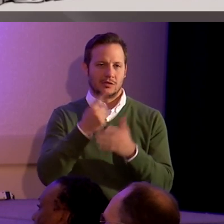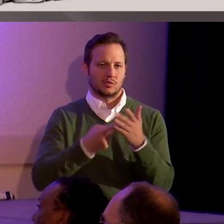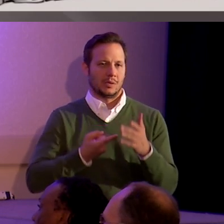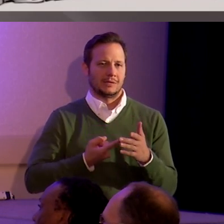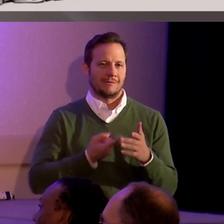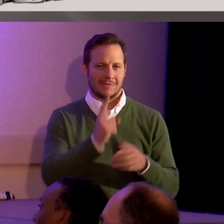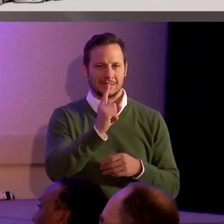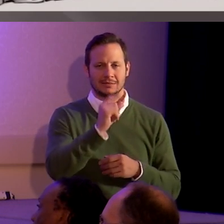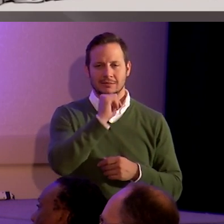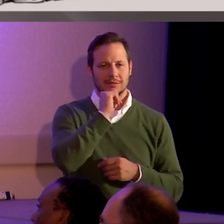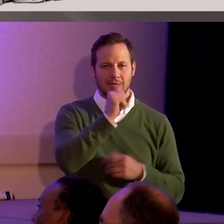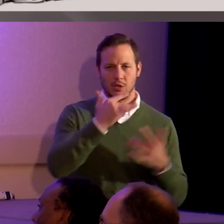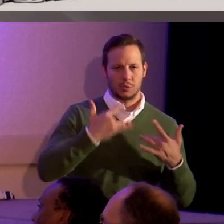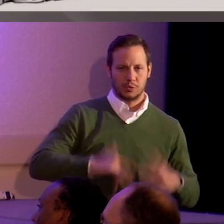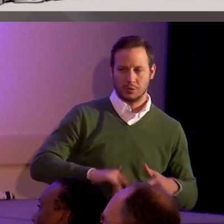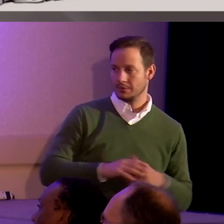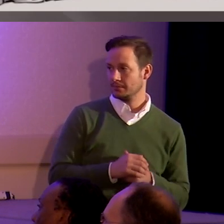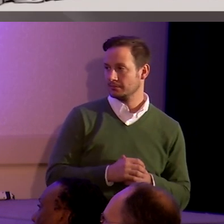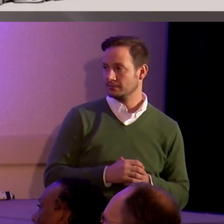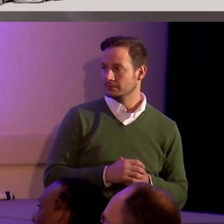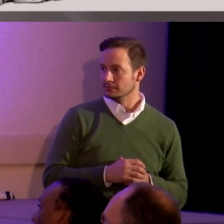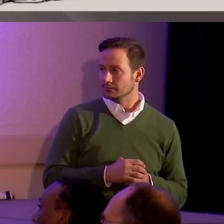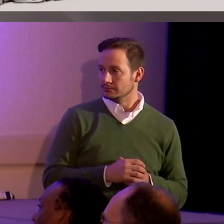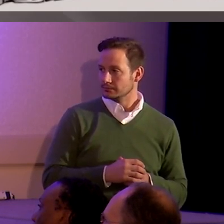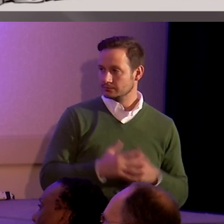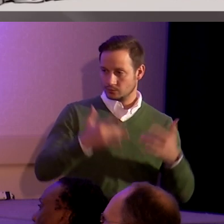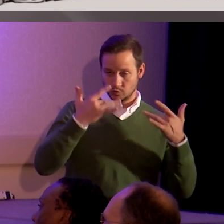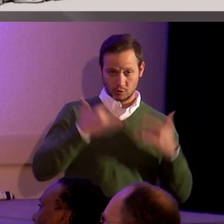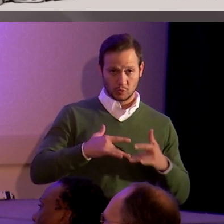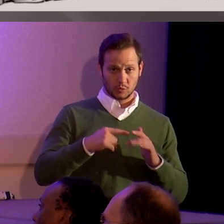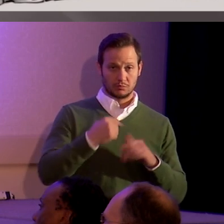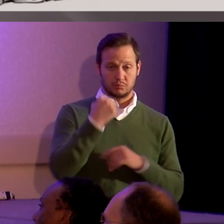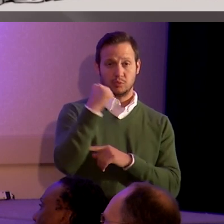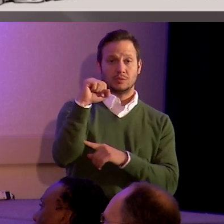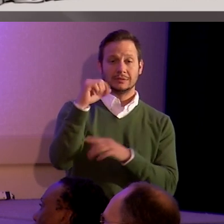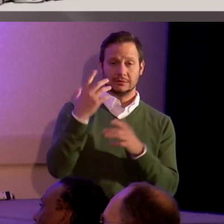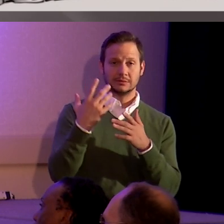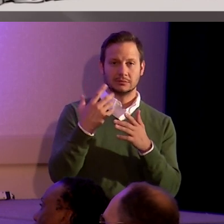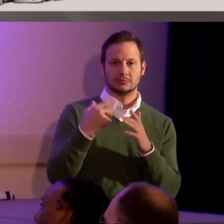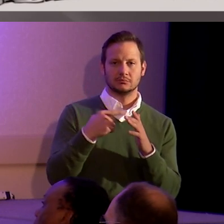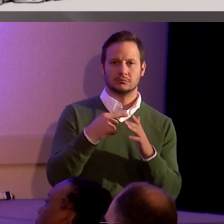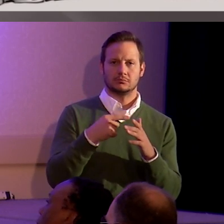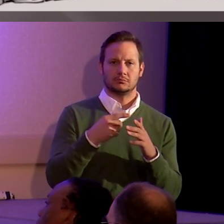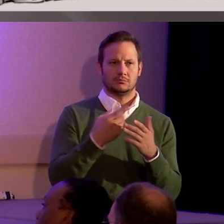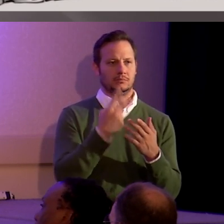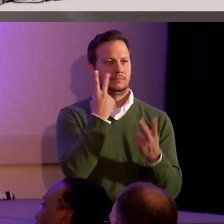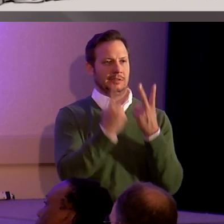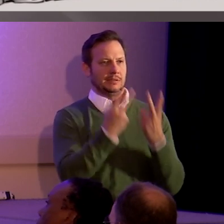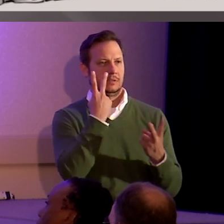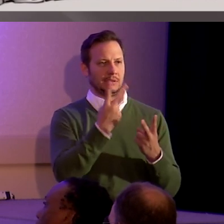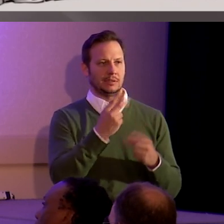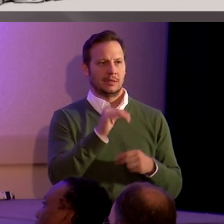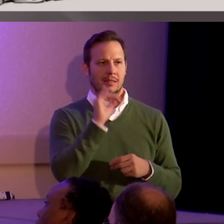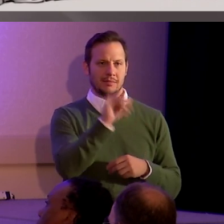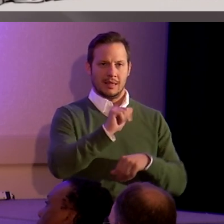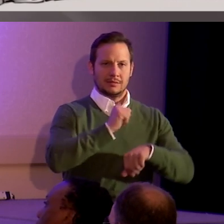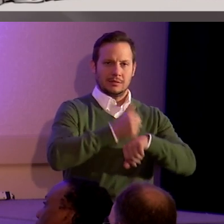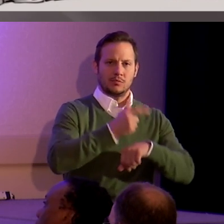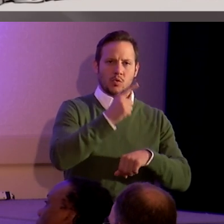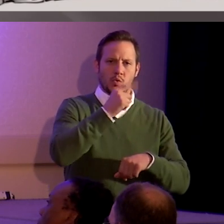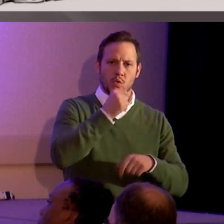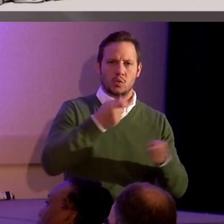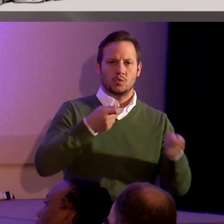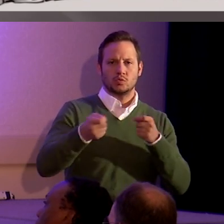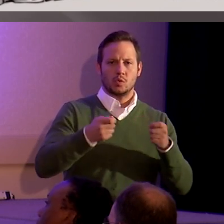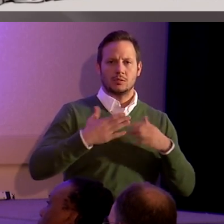Nude protest makes women visible in the public space and redefines who controls the female body. It's